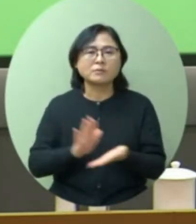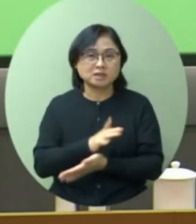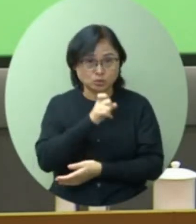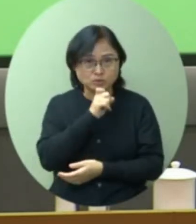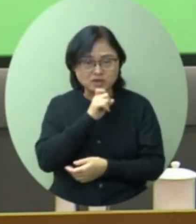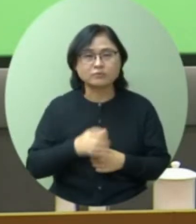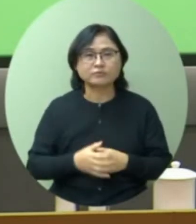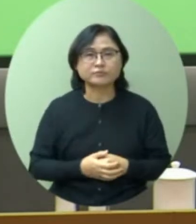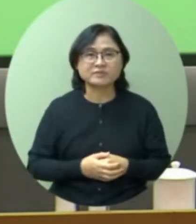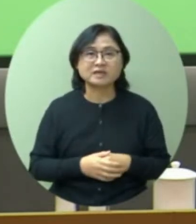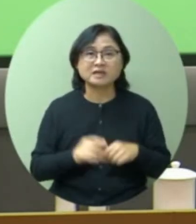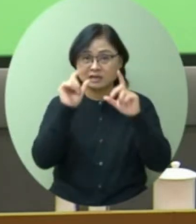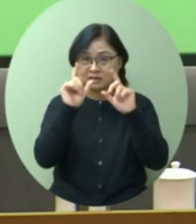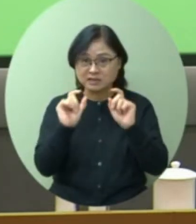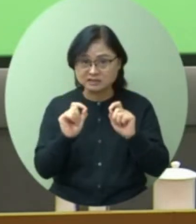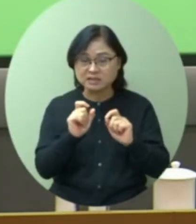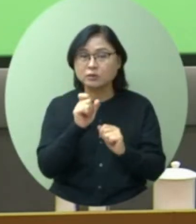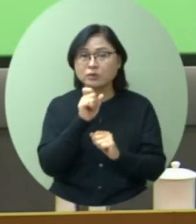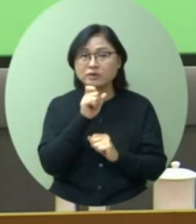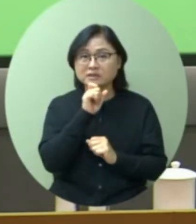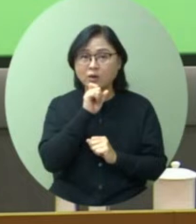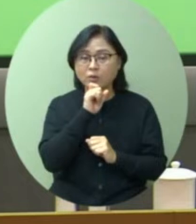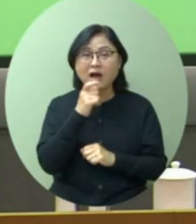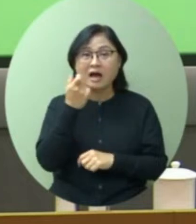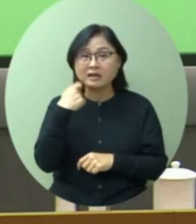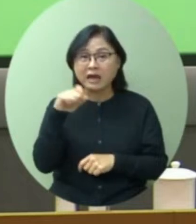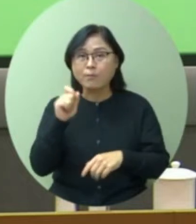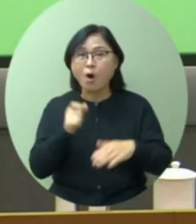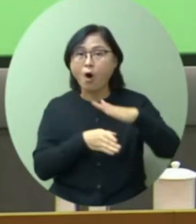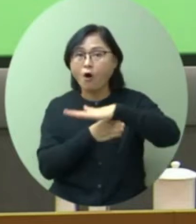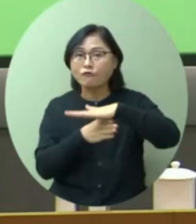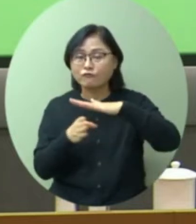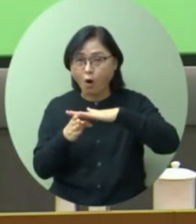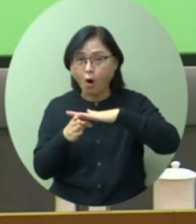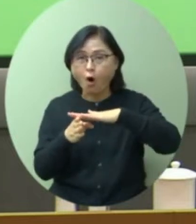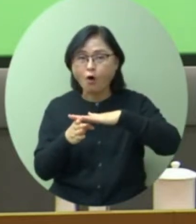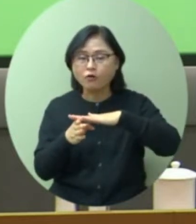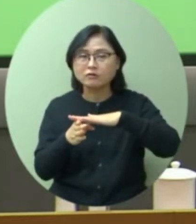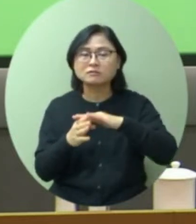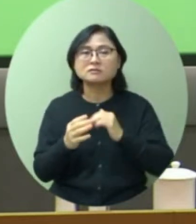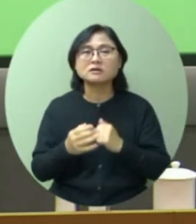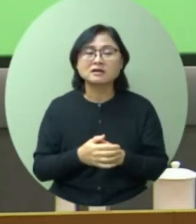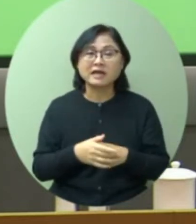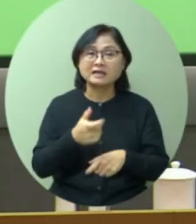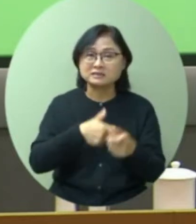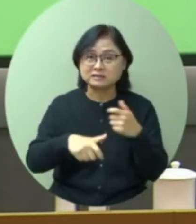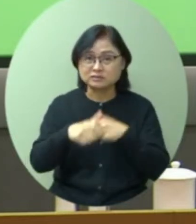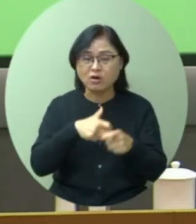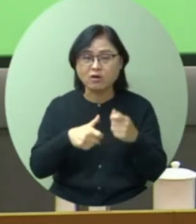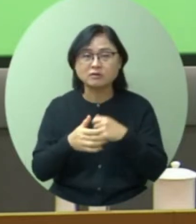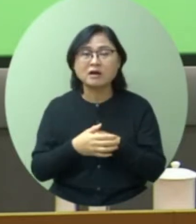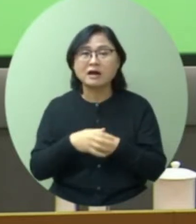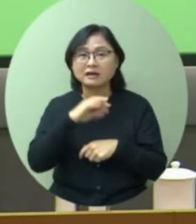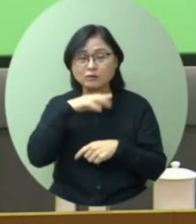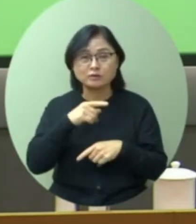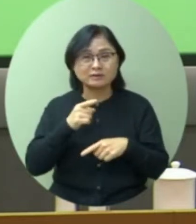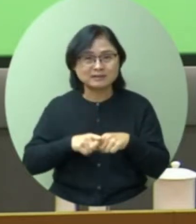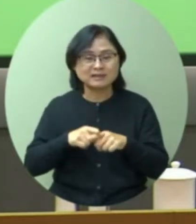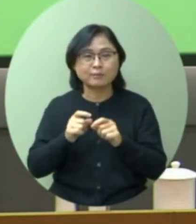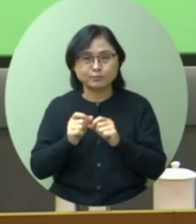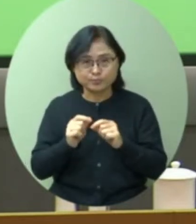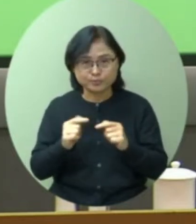and they believe that there will be 10 or 20% more in